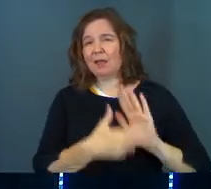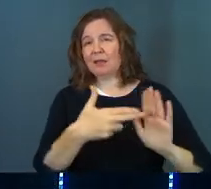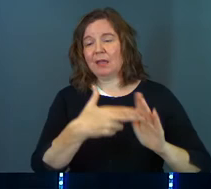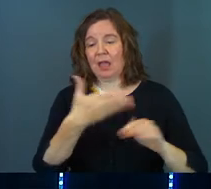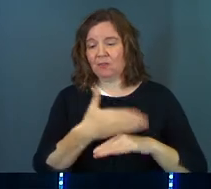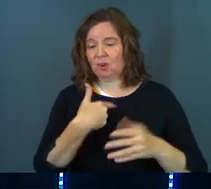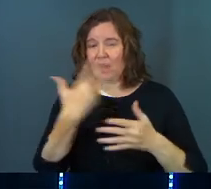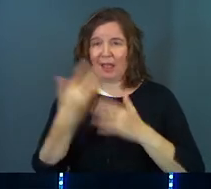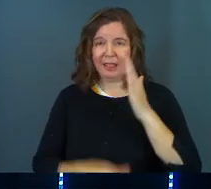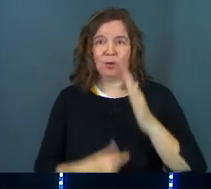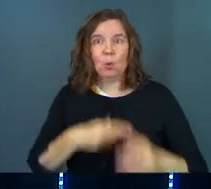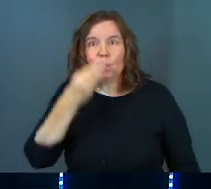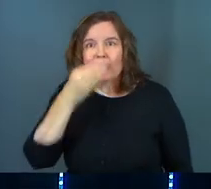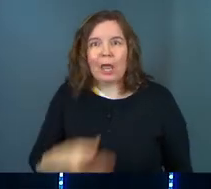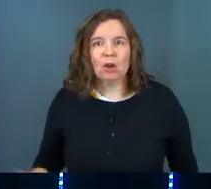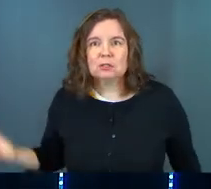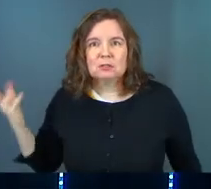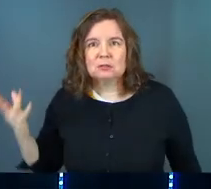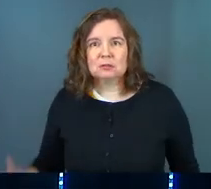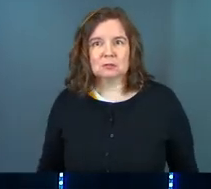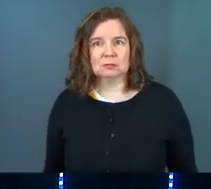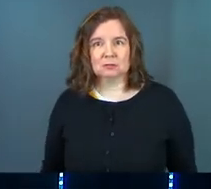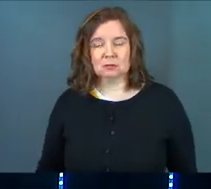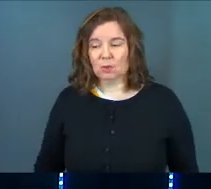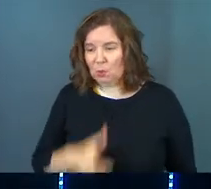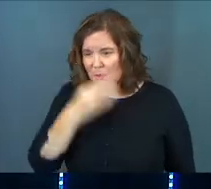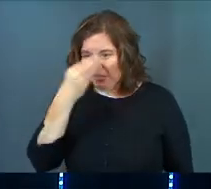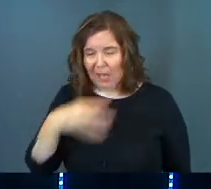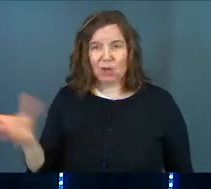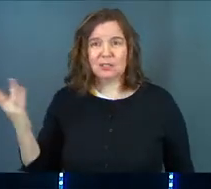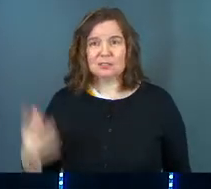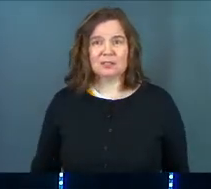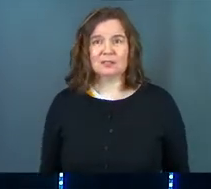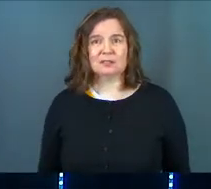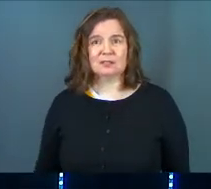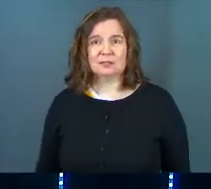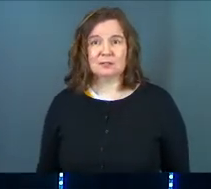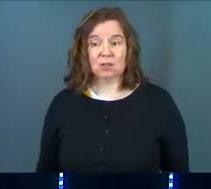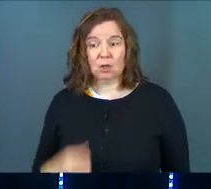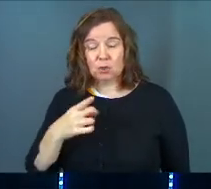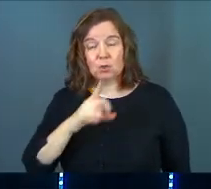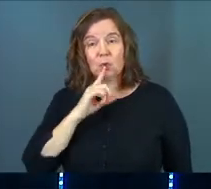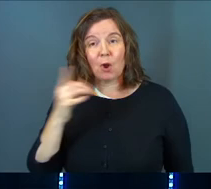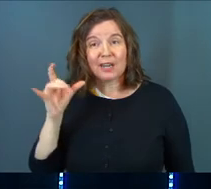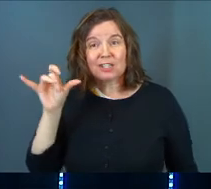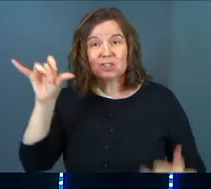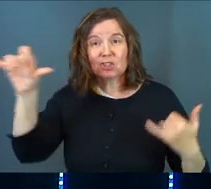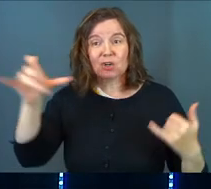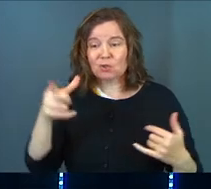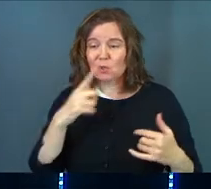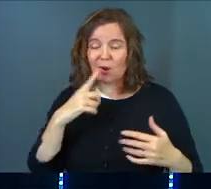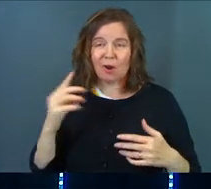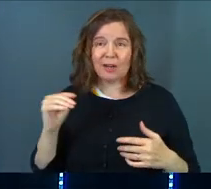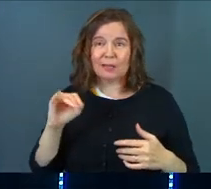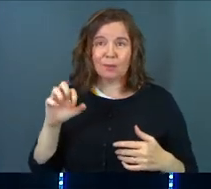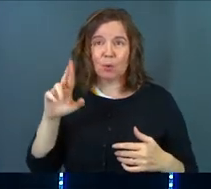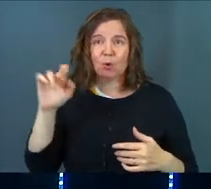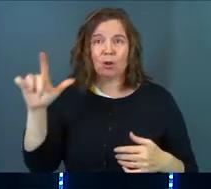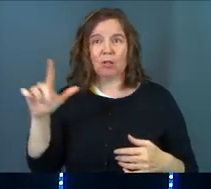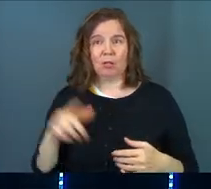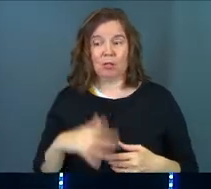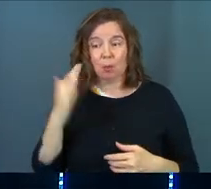it after I leave? Who cares? Who cares? You are eternal. You are